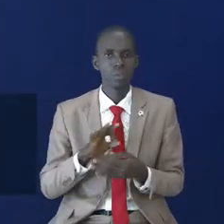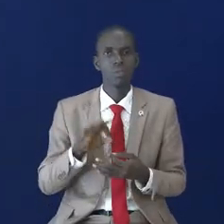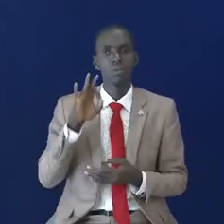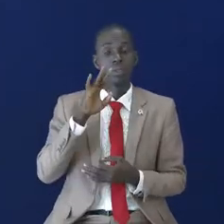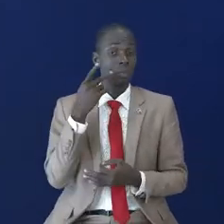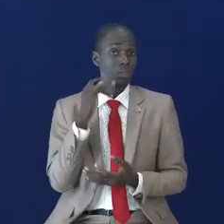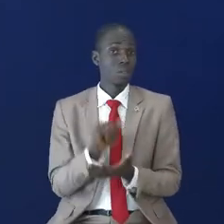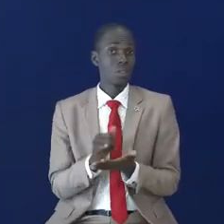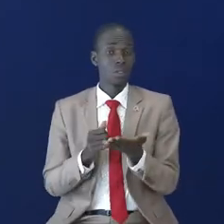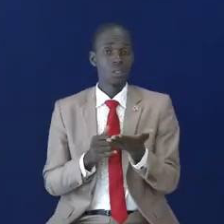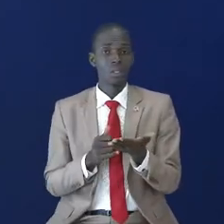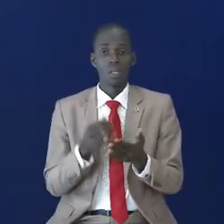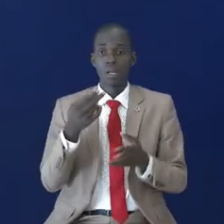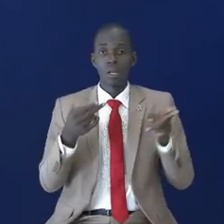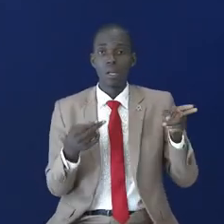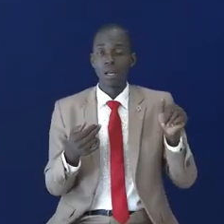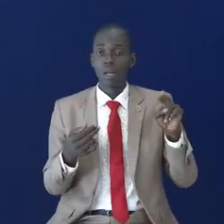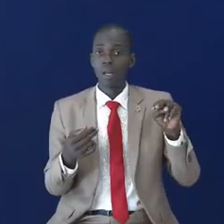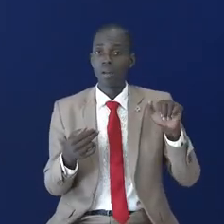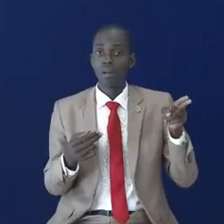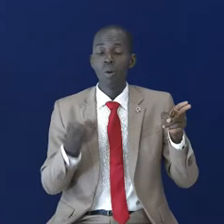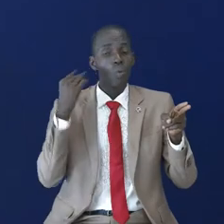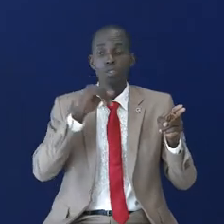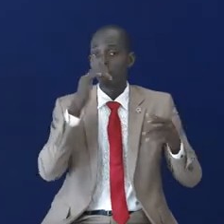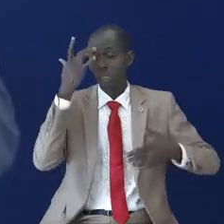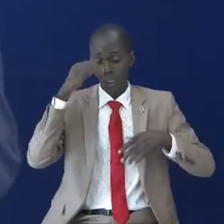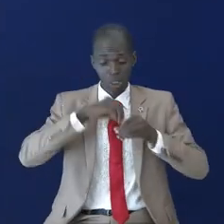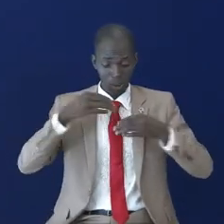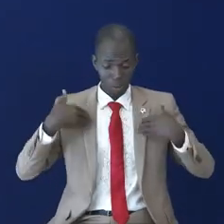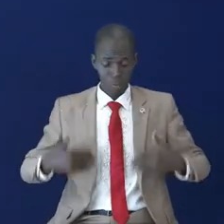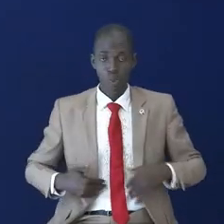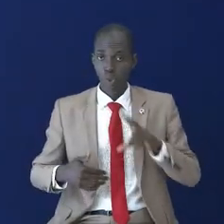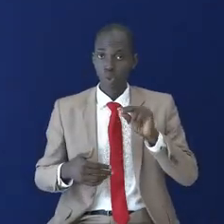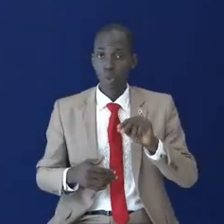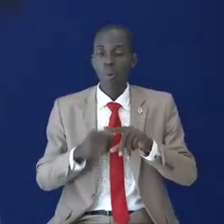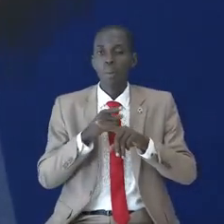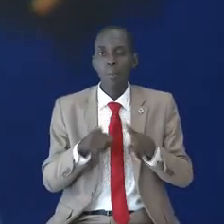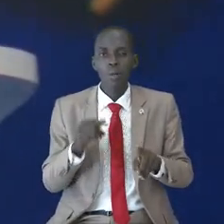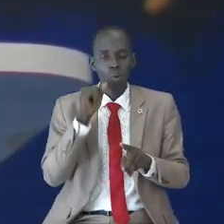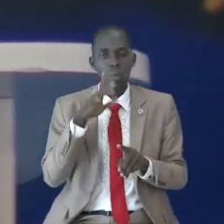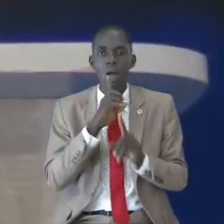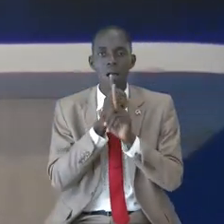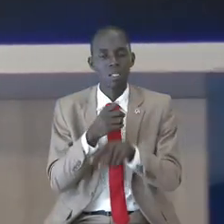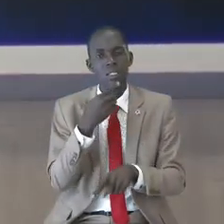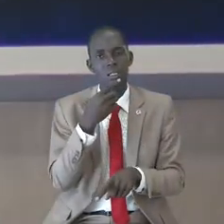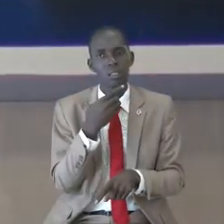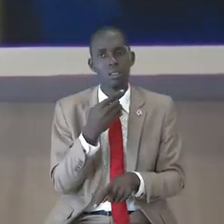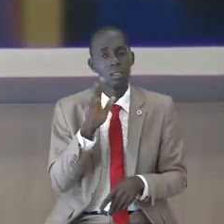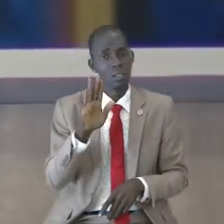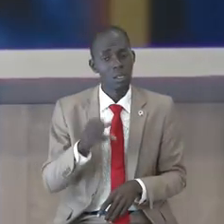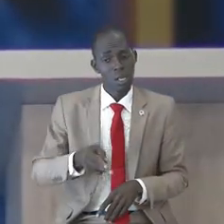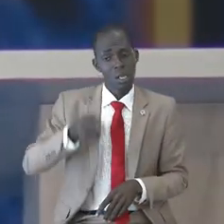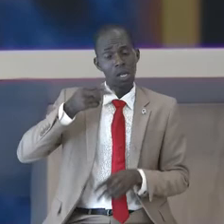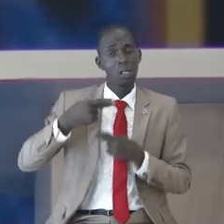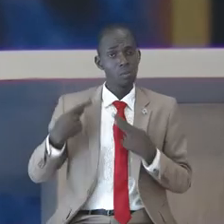see that? And I wasn't seeking the body, but now she said, "High priest